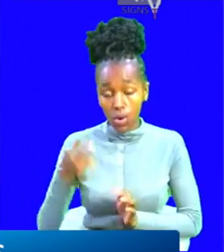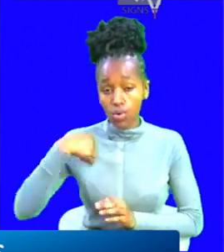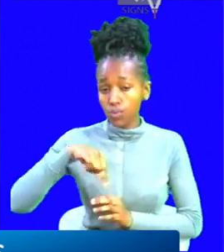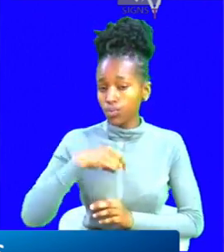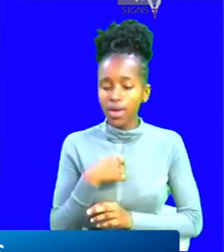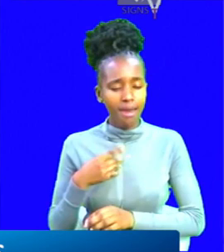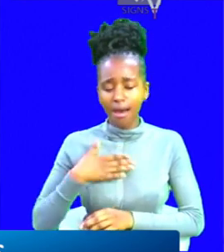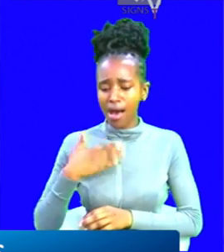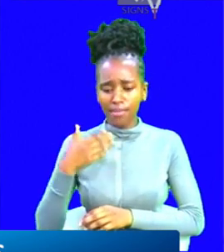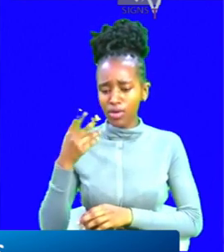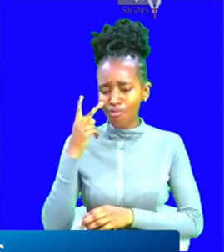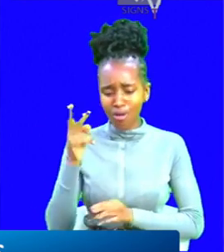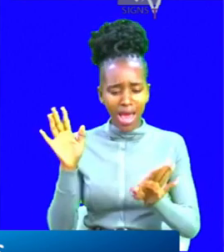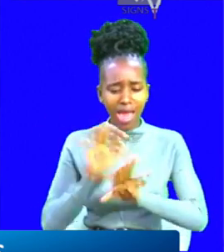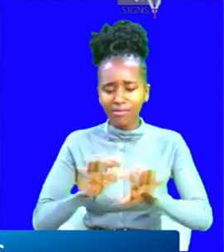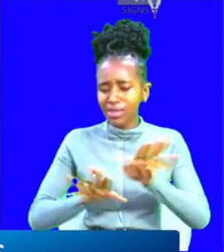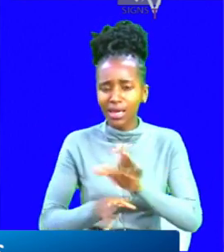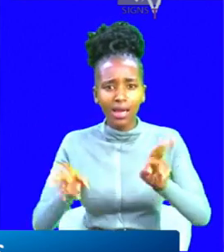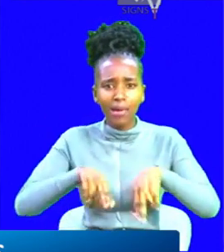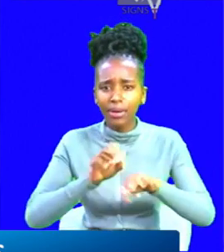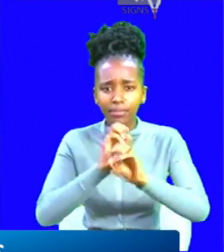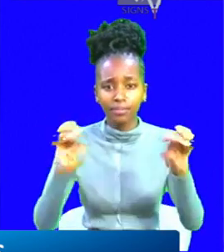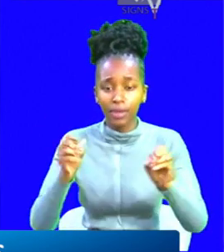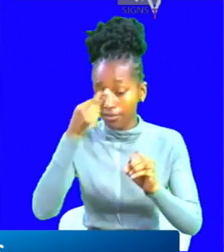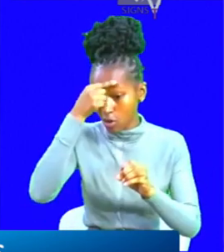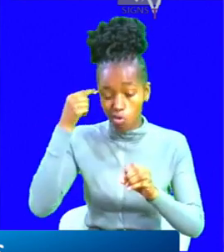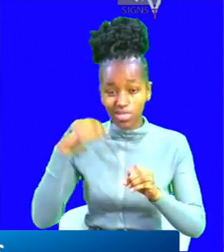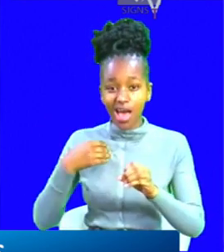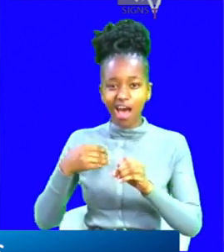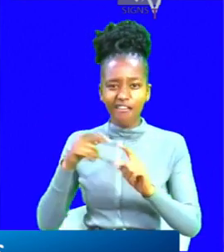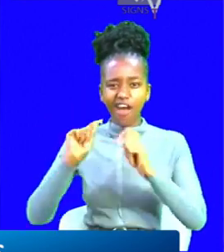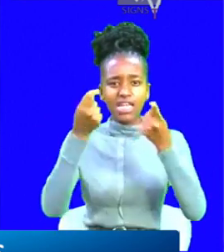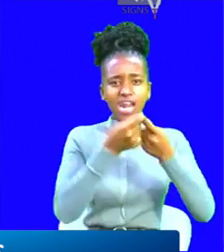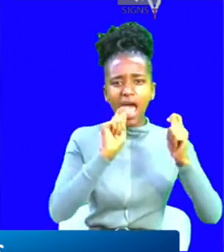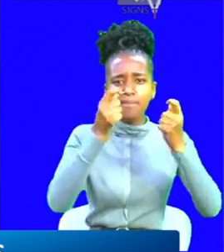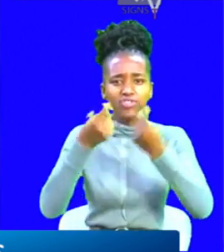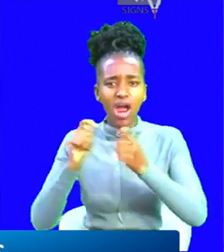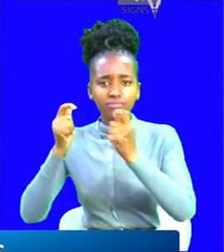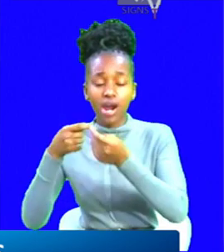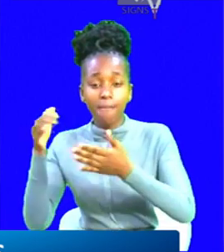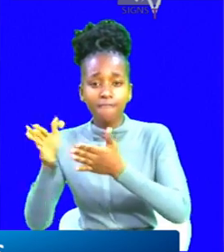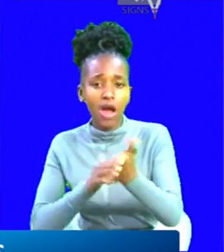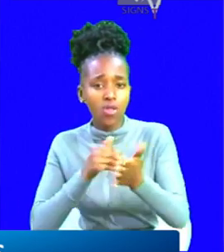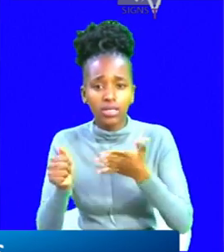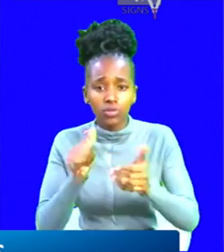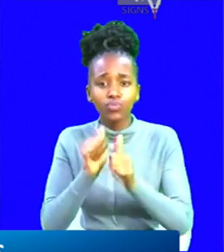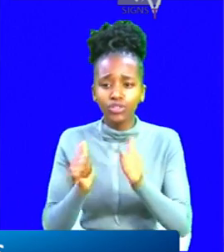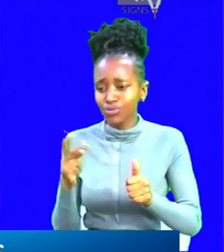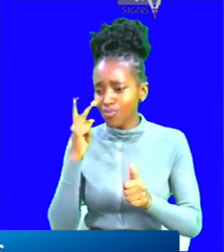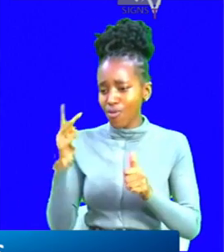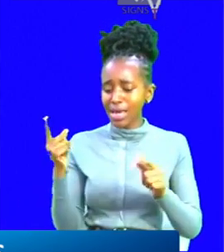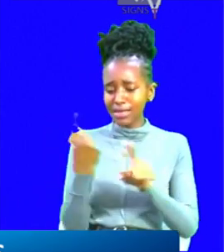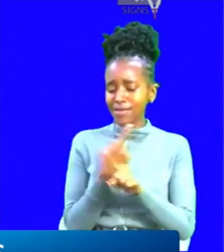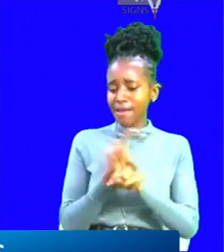seen simmering as ethnic-based violence spotted in some parts of our